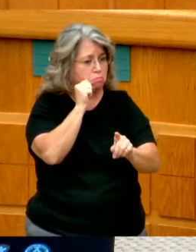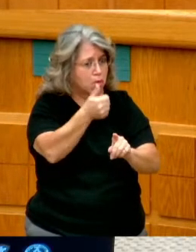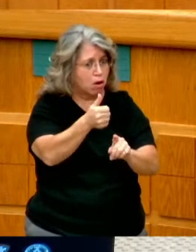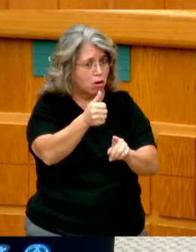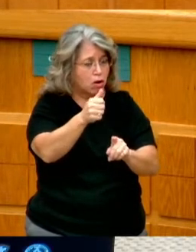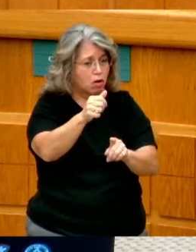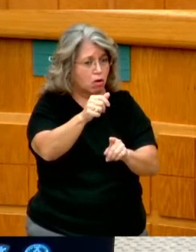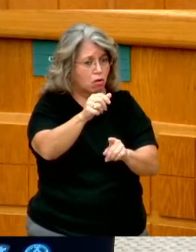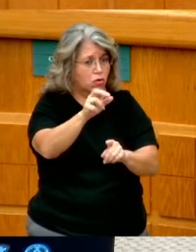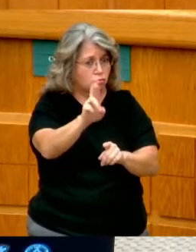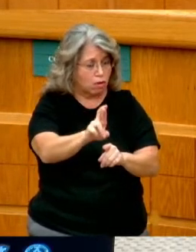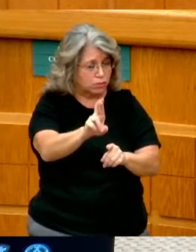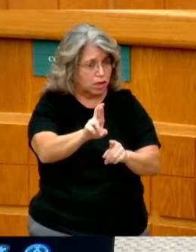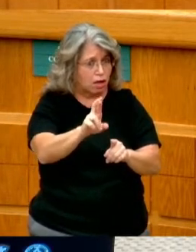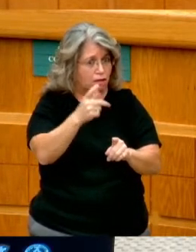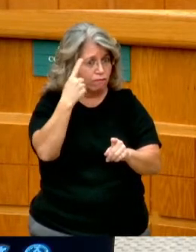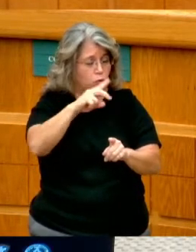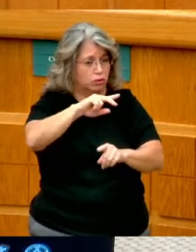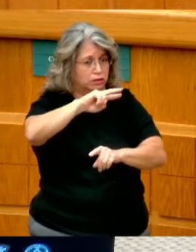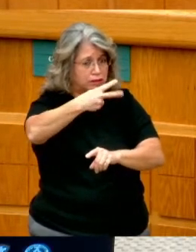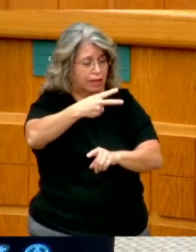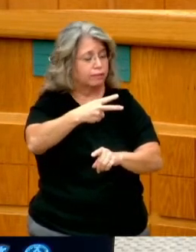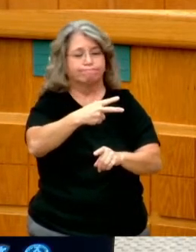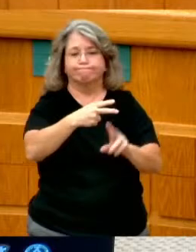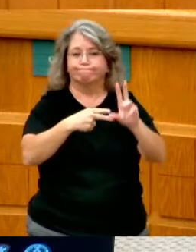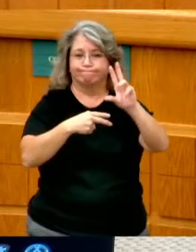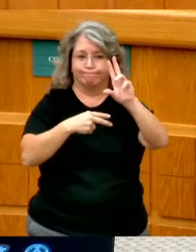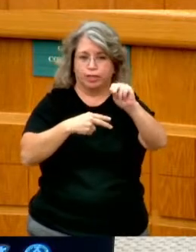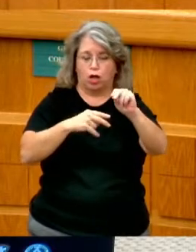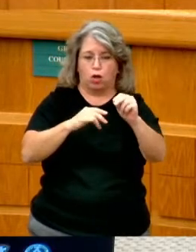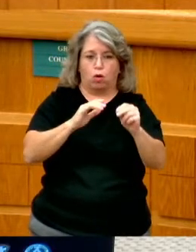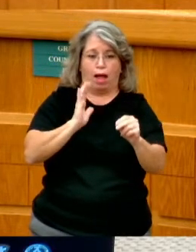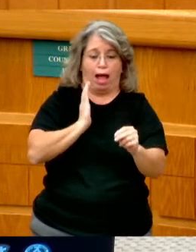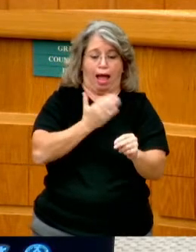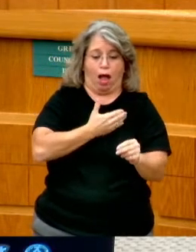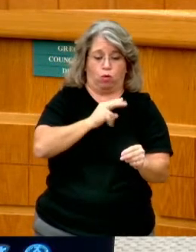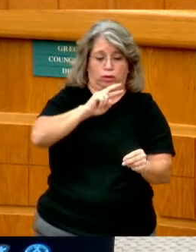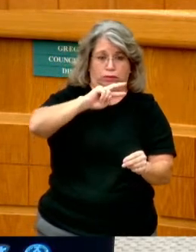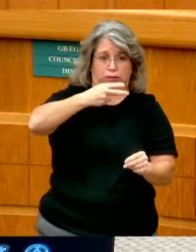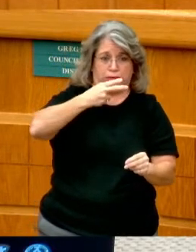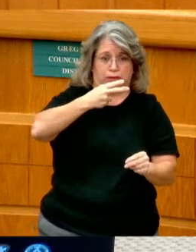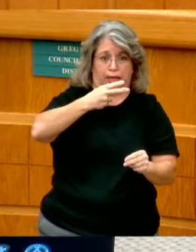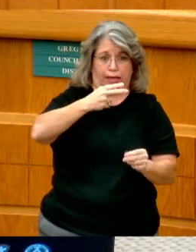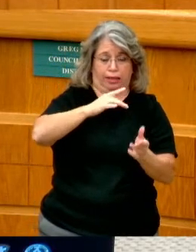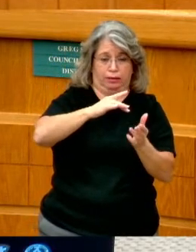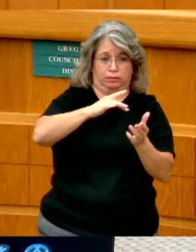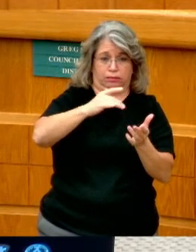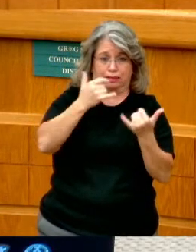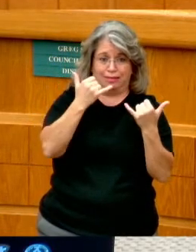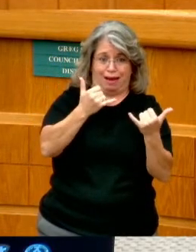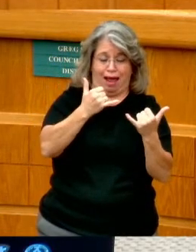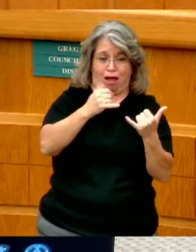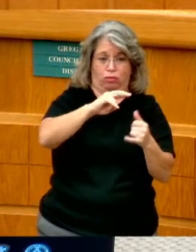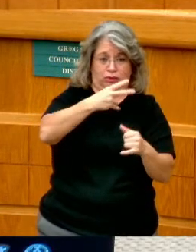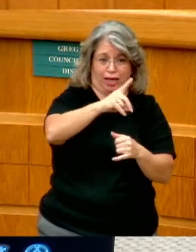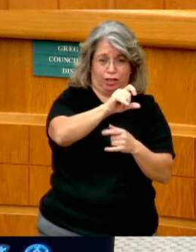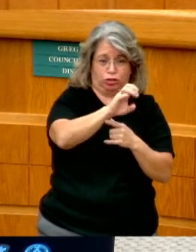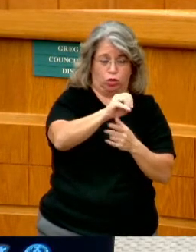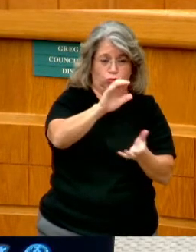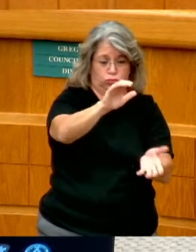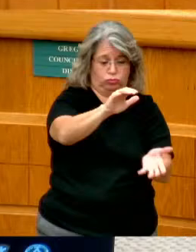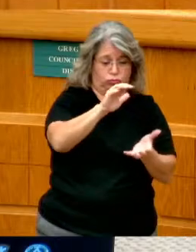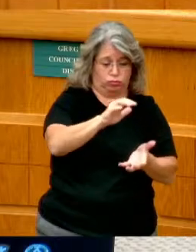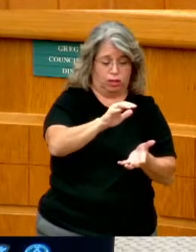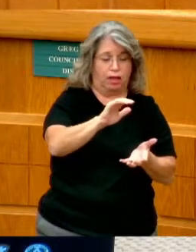The answer is no. These second doses are all Moderna vaccines, and they are specific for the people